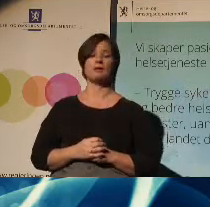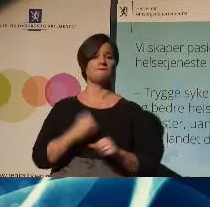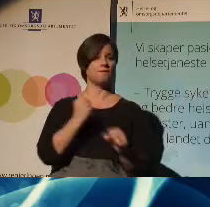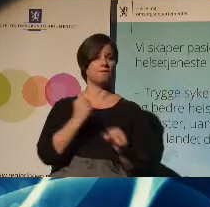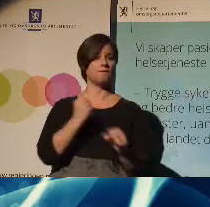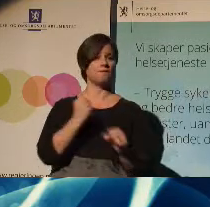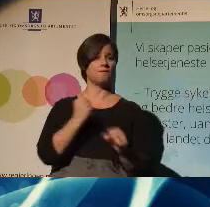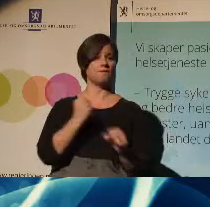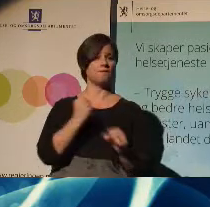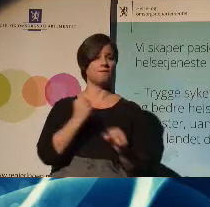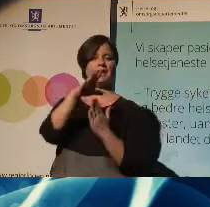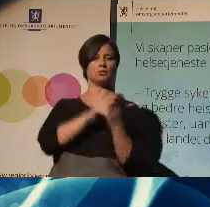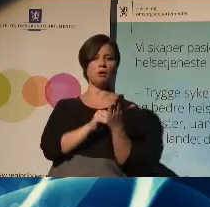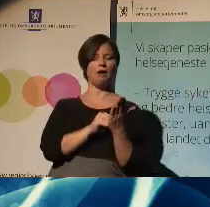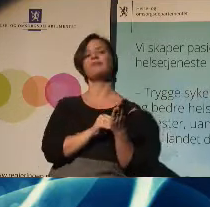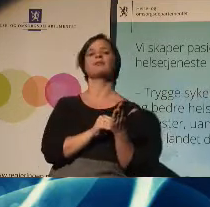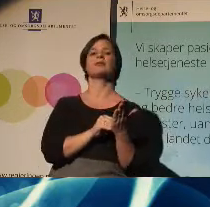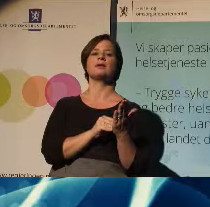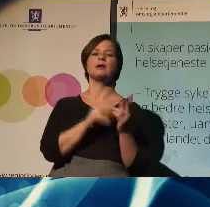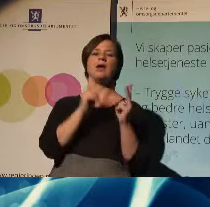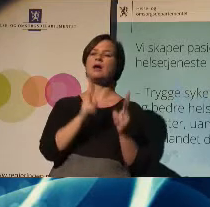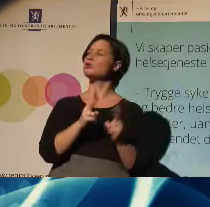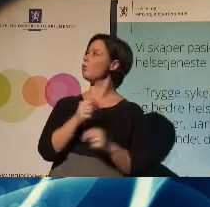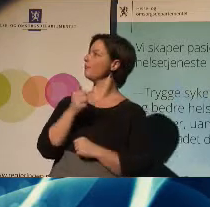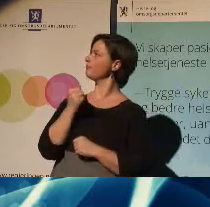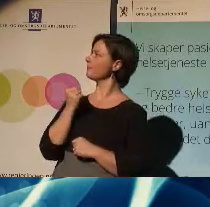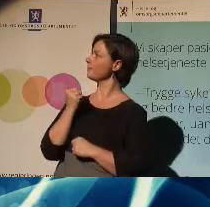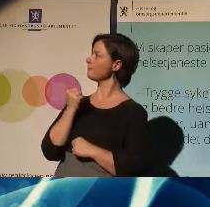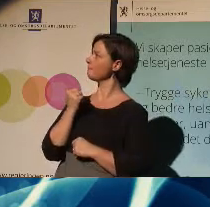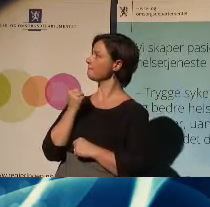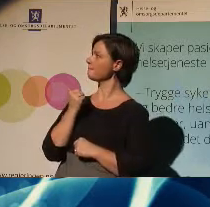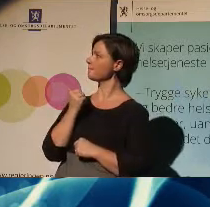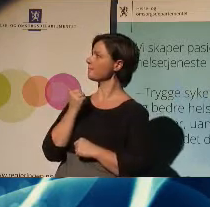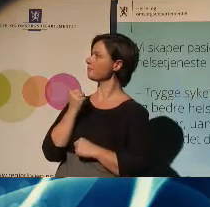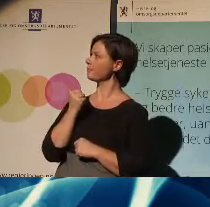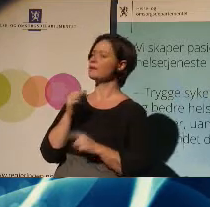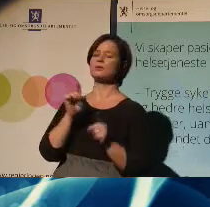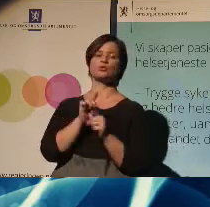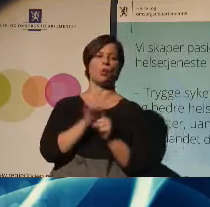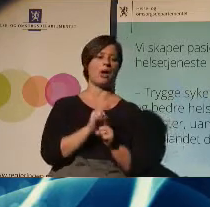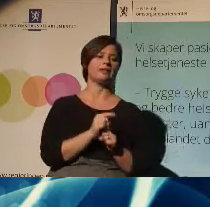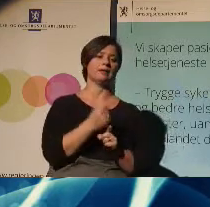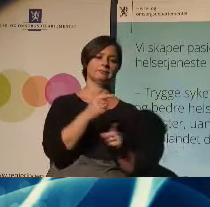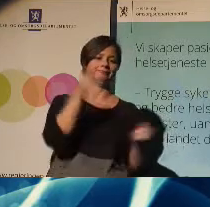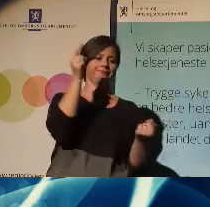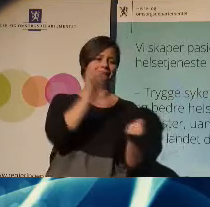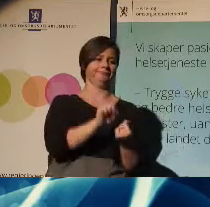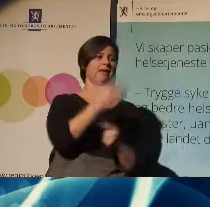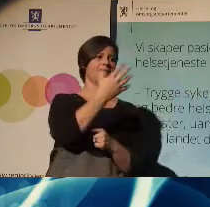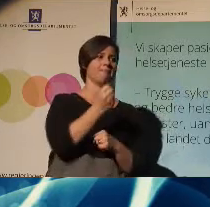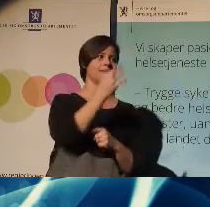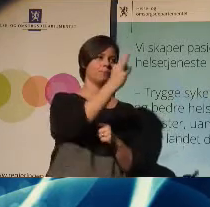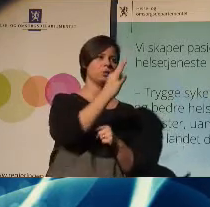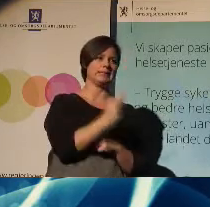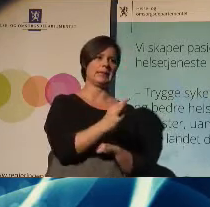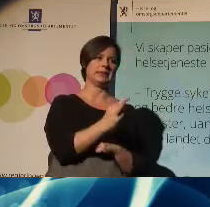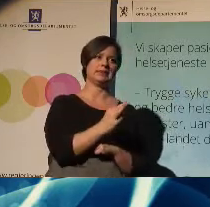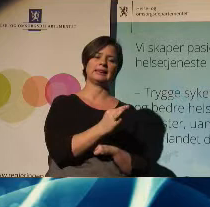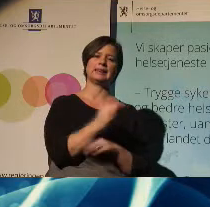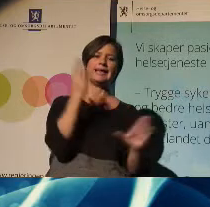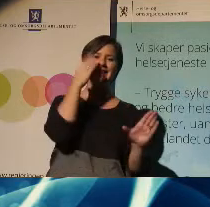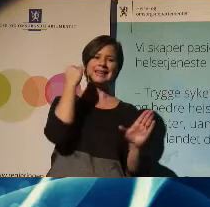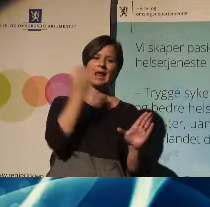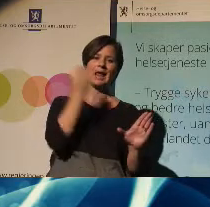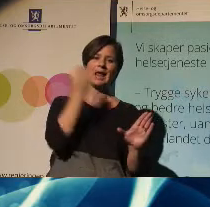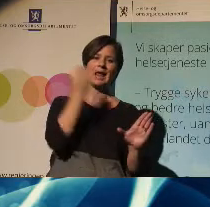result, is that hip fractures have gone down by 50% in the Netherlands since the introduction of ParkinsonNet. And